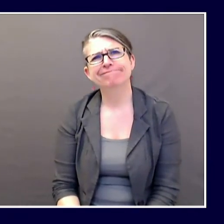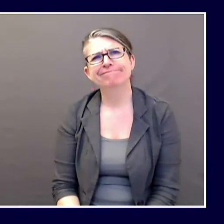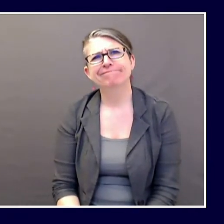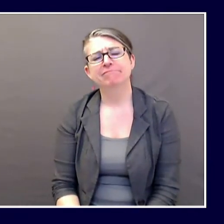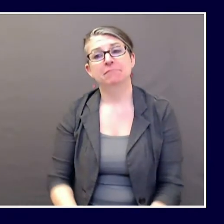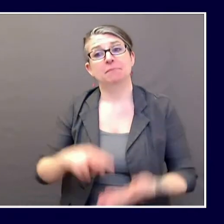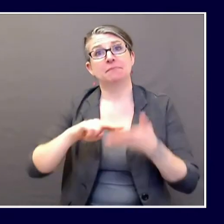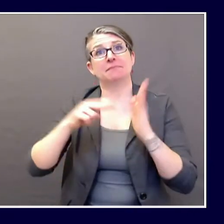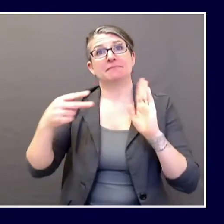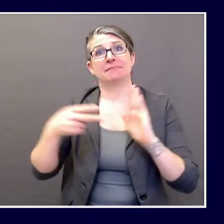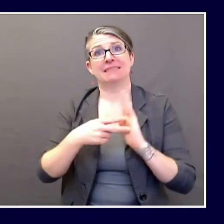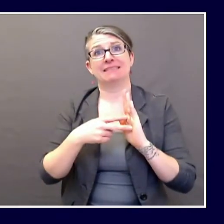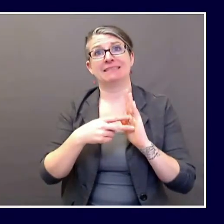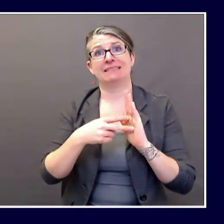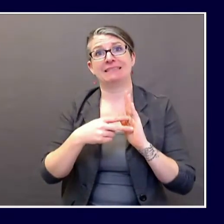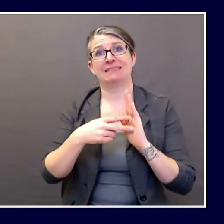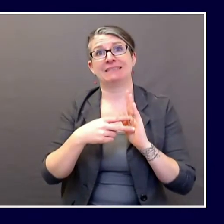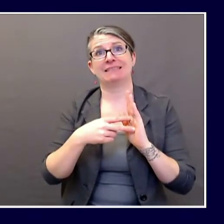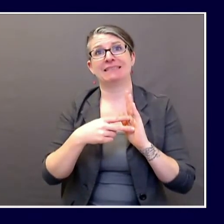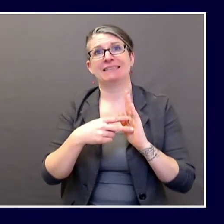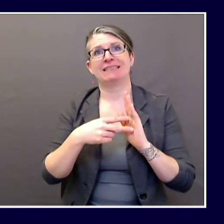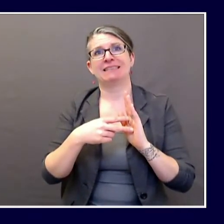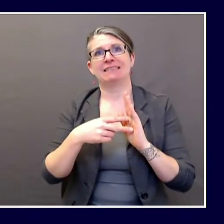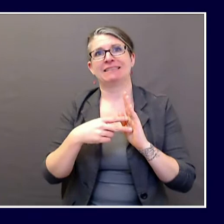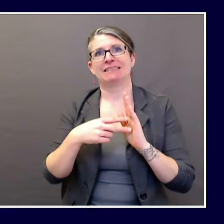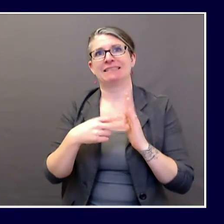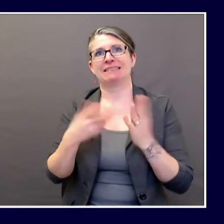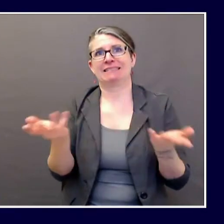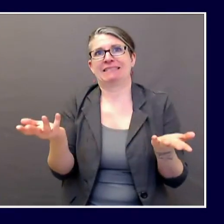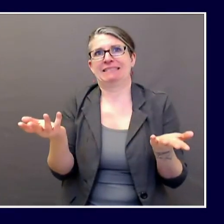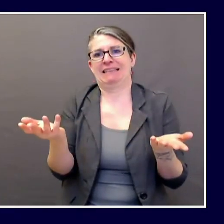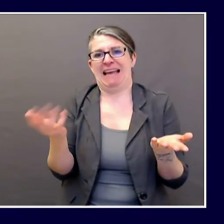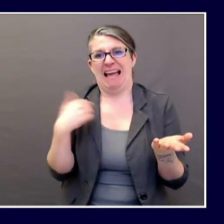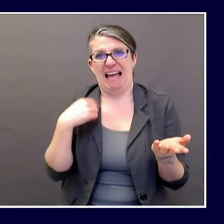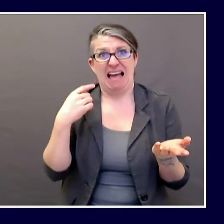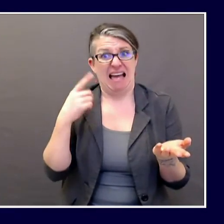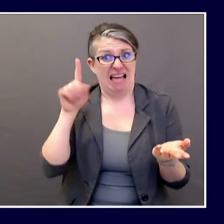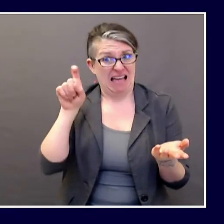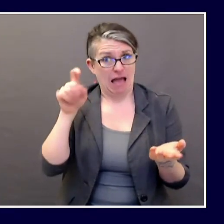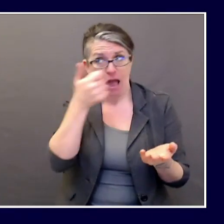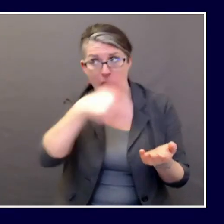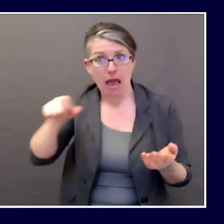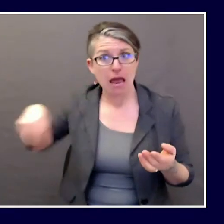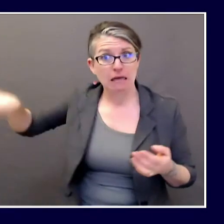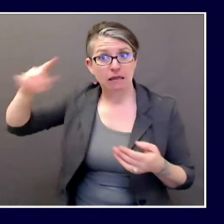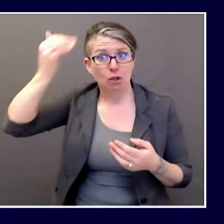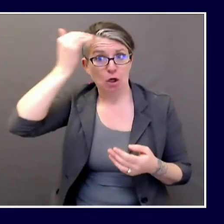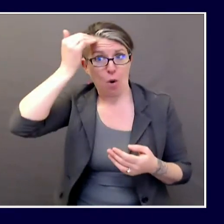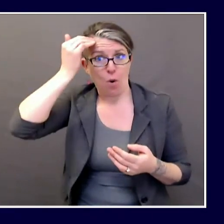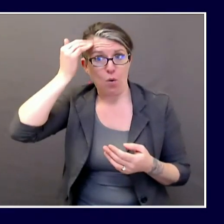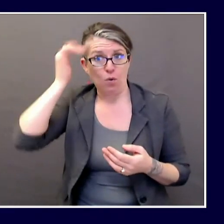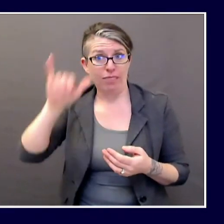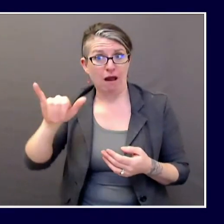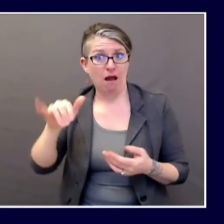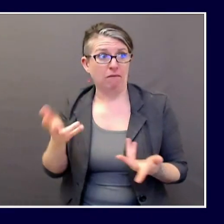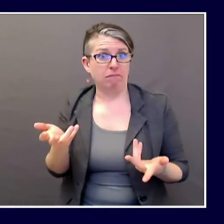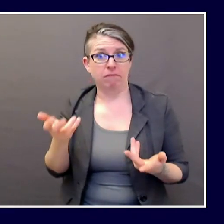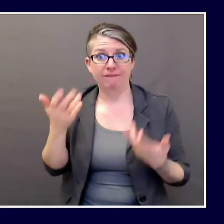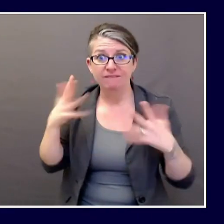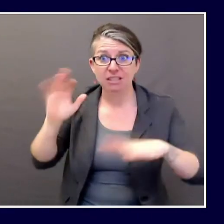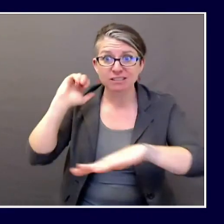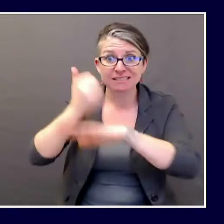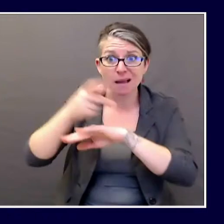answer. That's a question that has certainly been discussed at the national level. I've seen it discussed